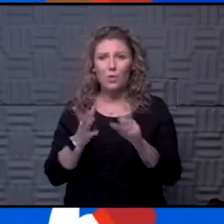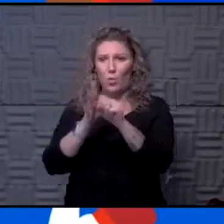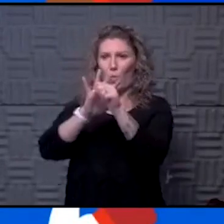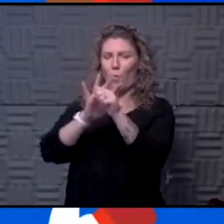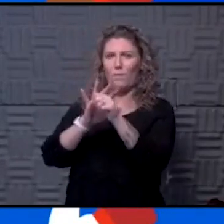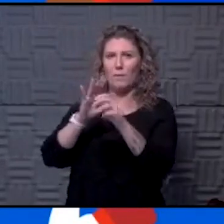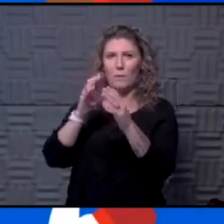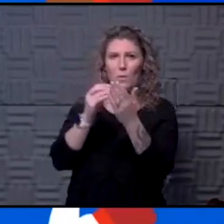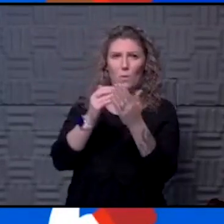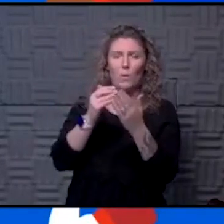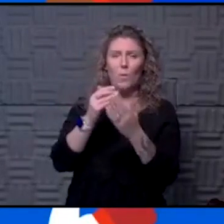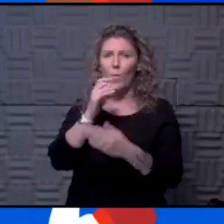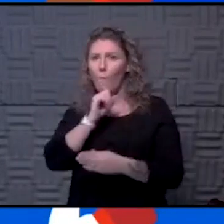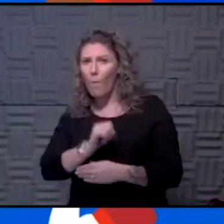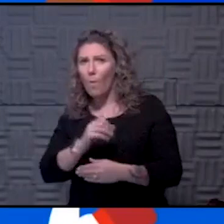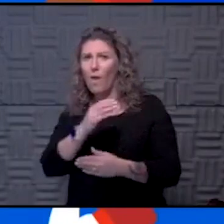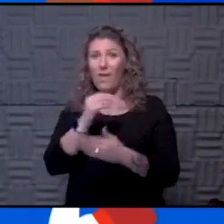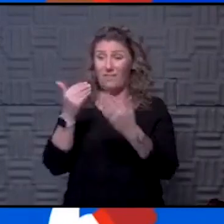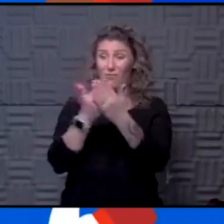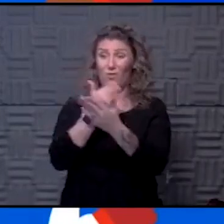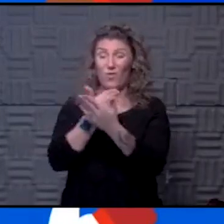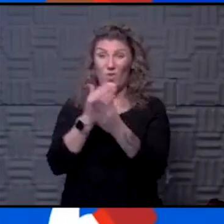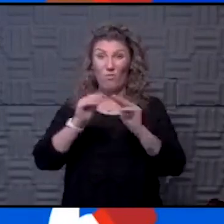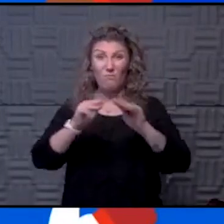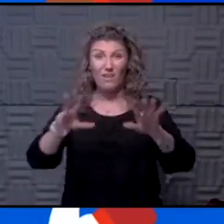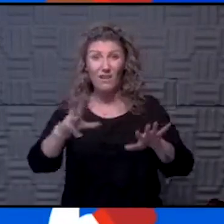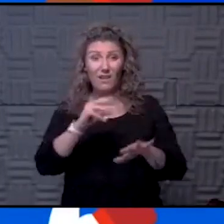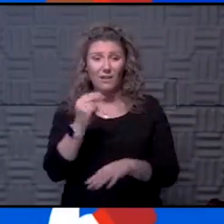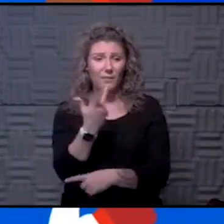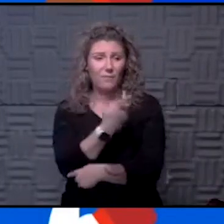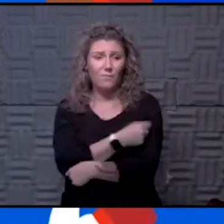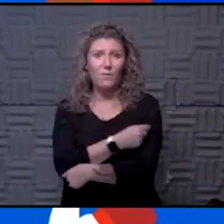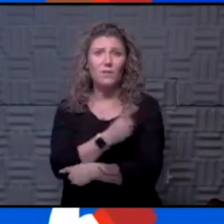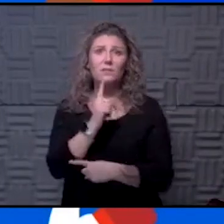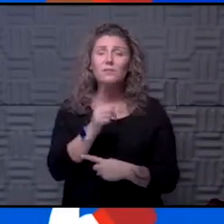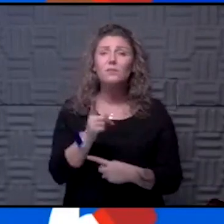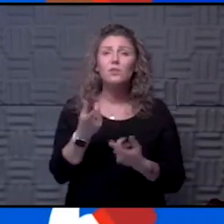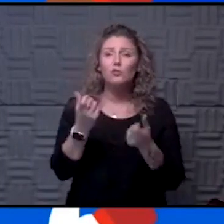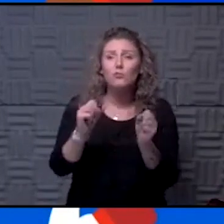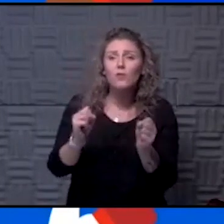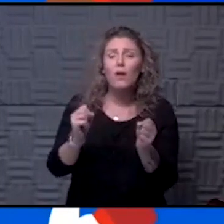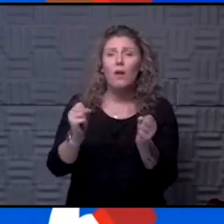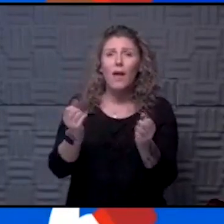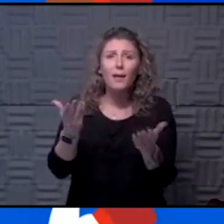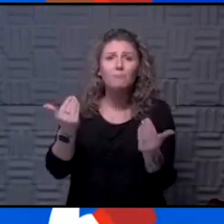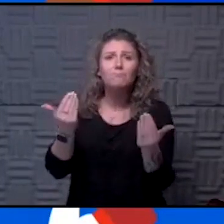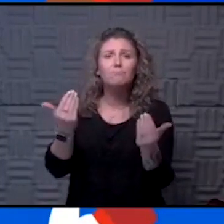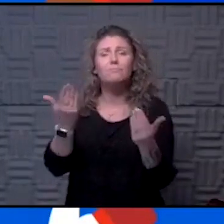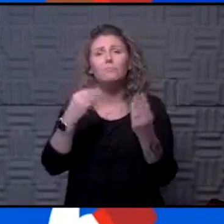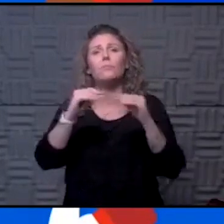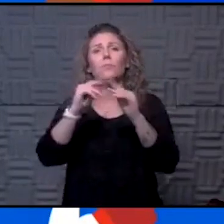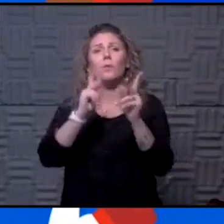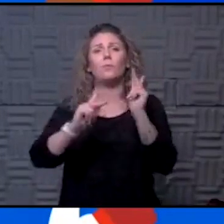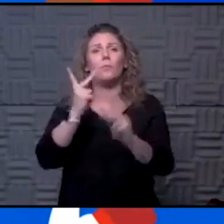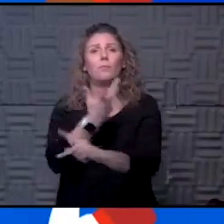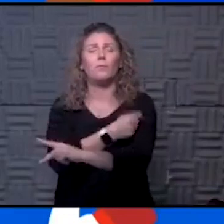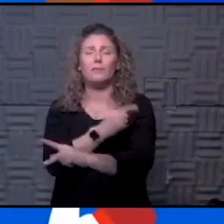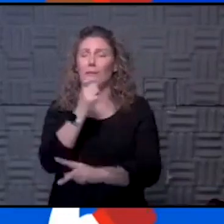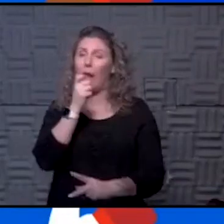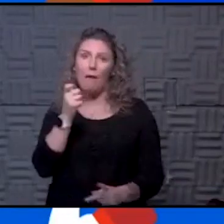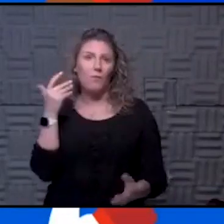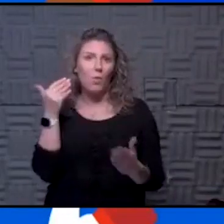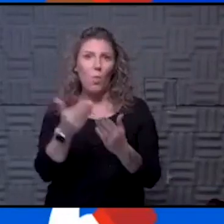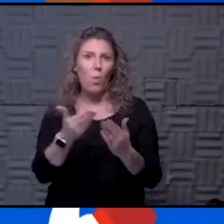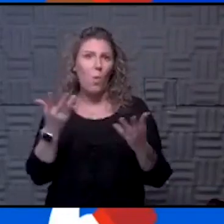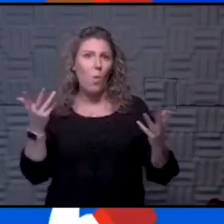the new ones that are coming out. And the vaccine, even as much as we're trying to get more people vaccinated, we're not even close